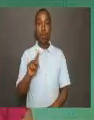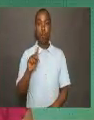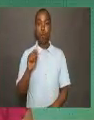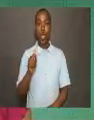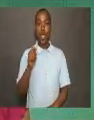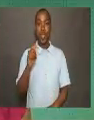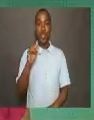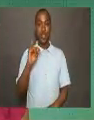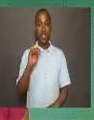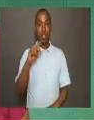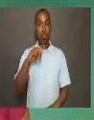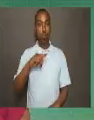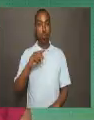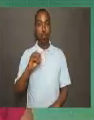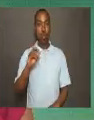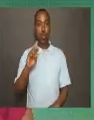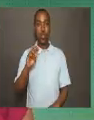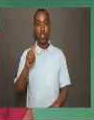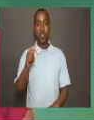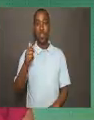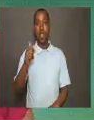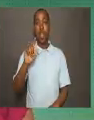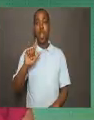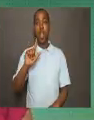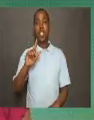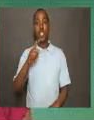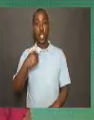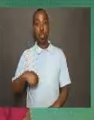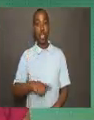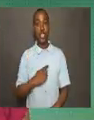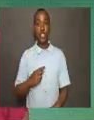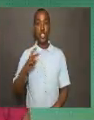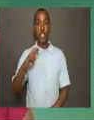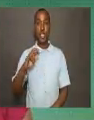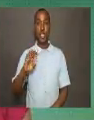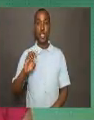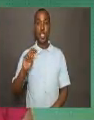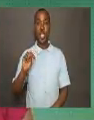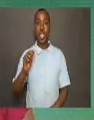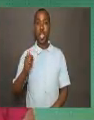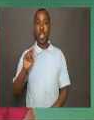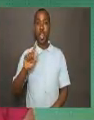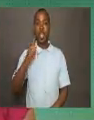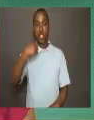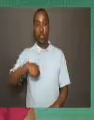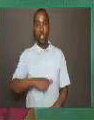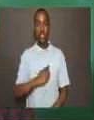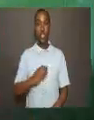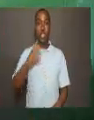circulation, renal circulation, and coronary